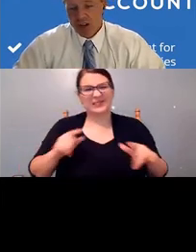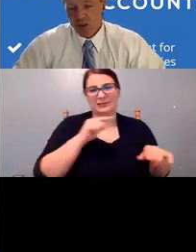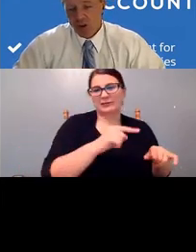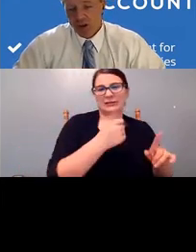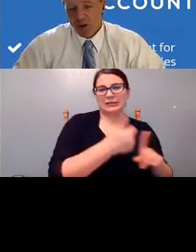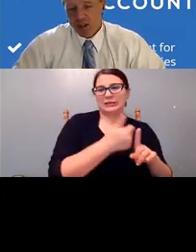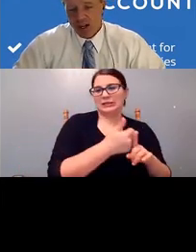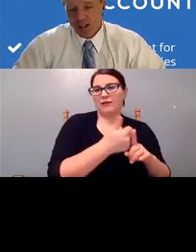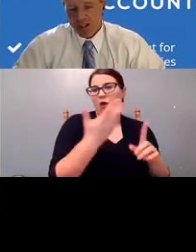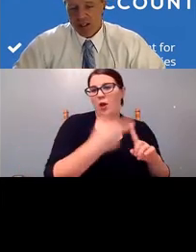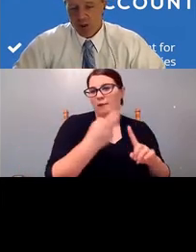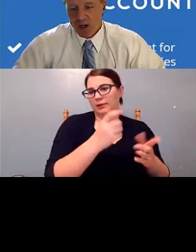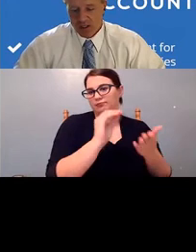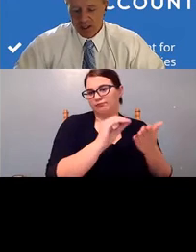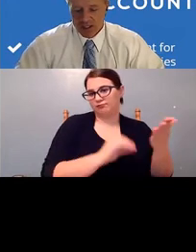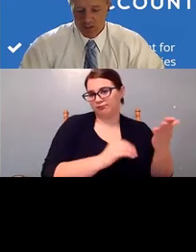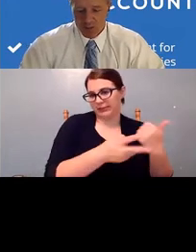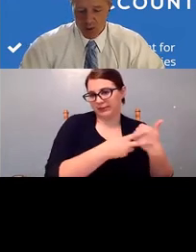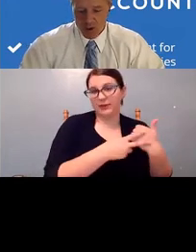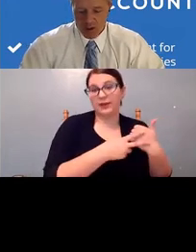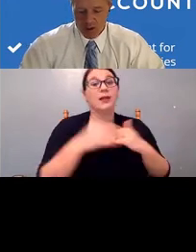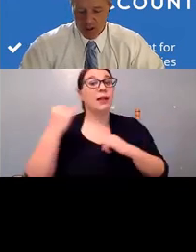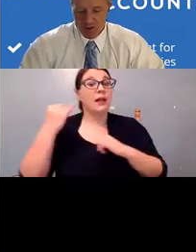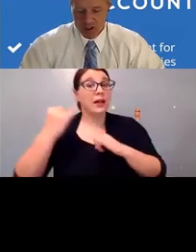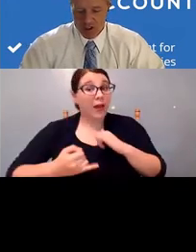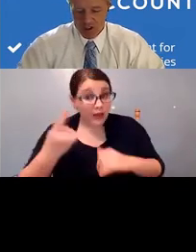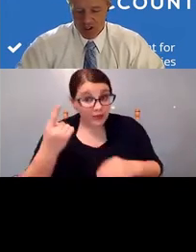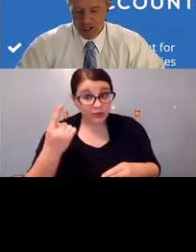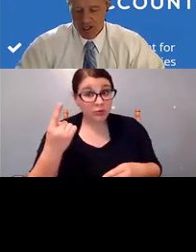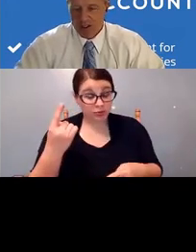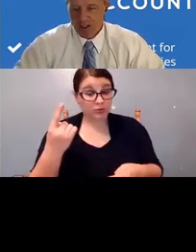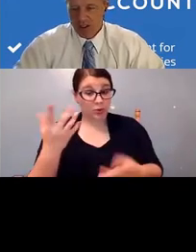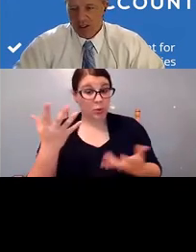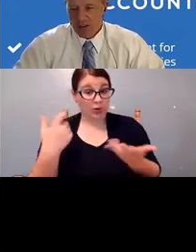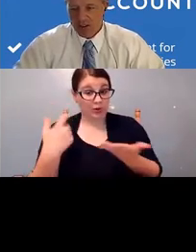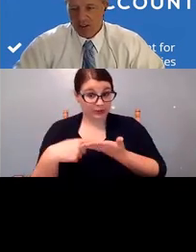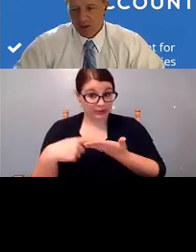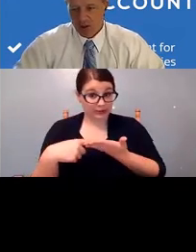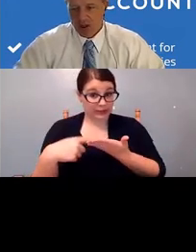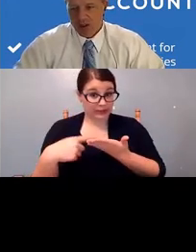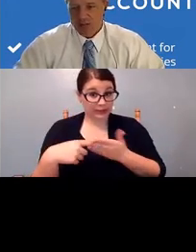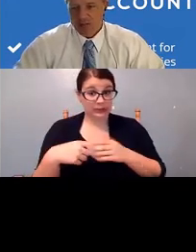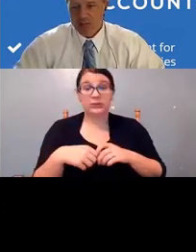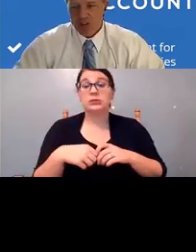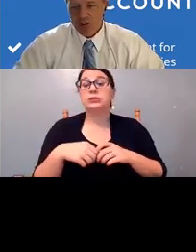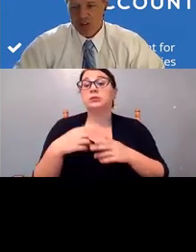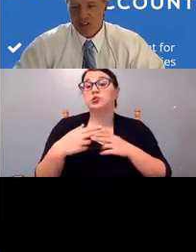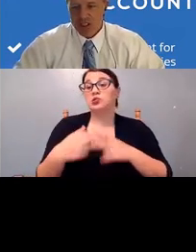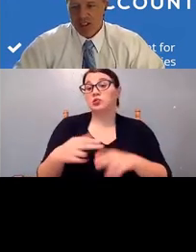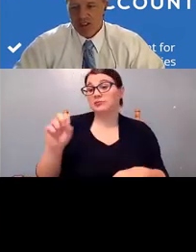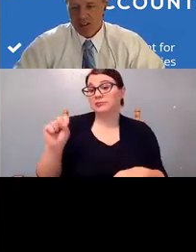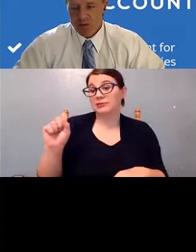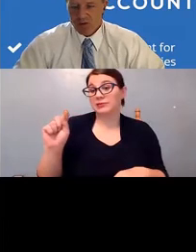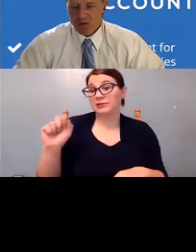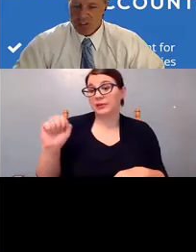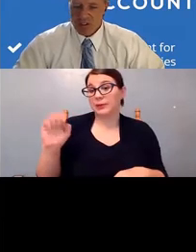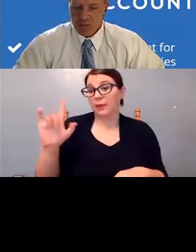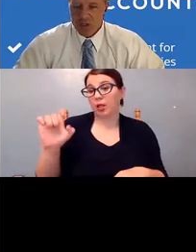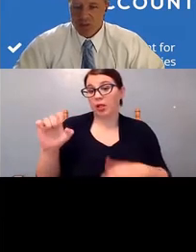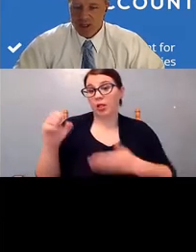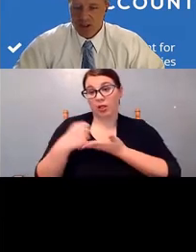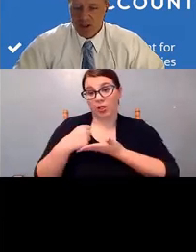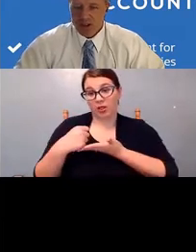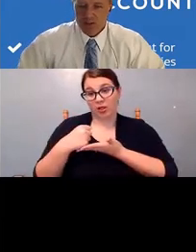The final one I wanted to highlight, and we'll highlight even more on our conversation today, is the stable card. So this is a stable